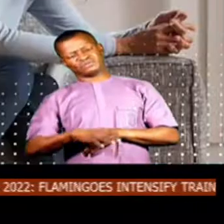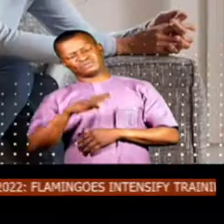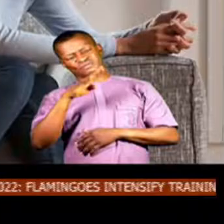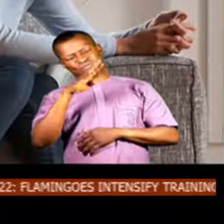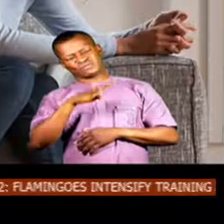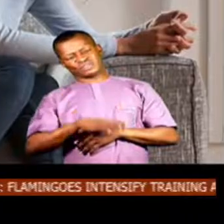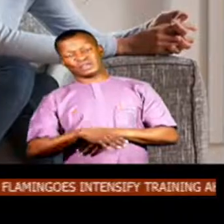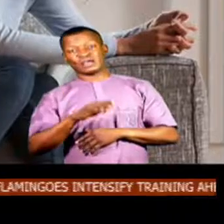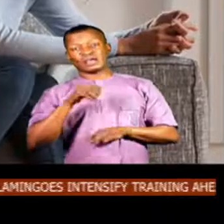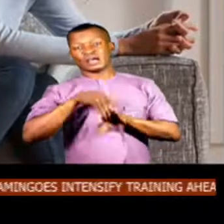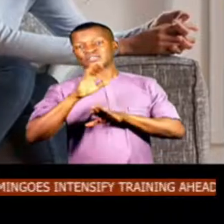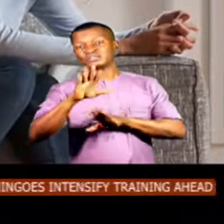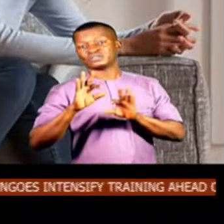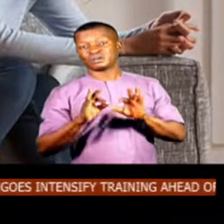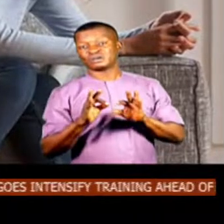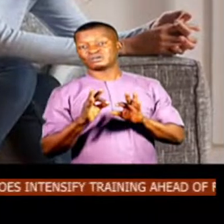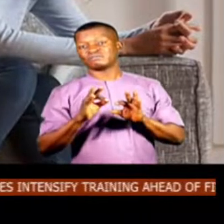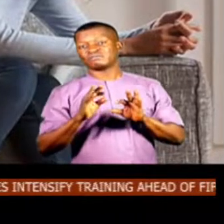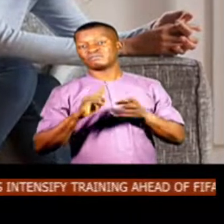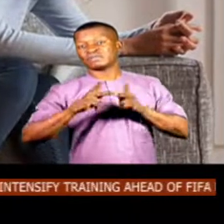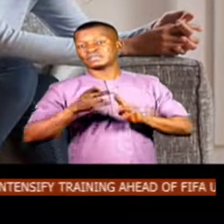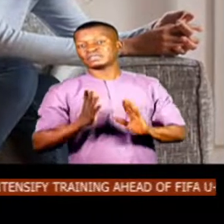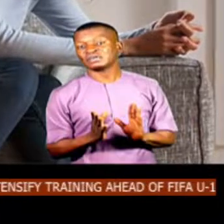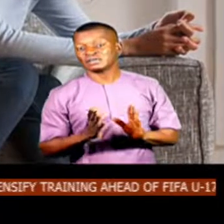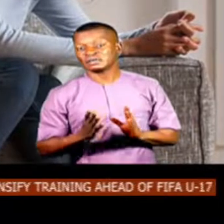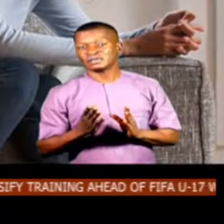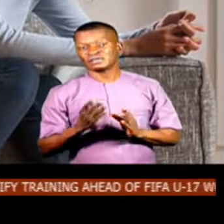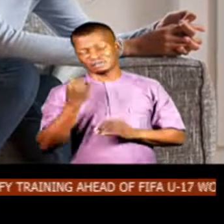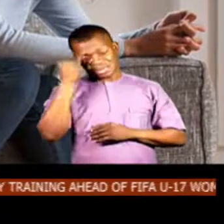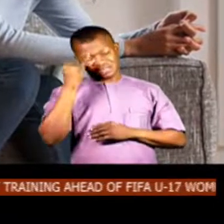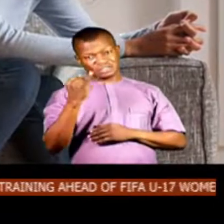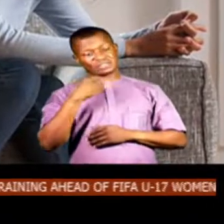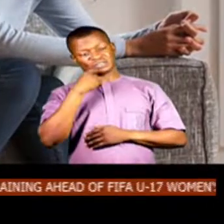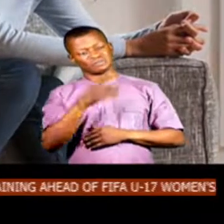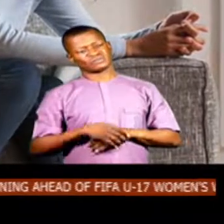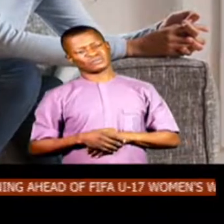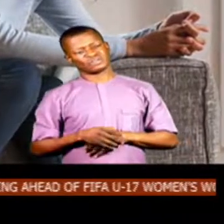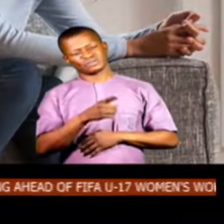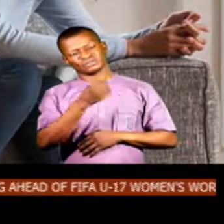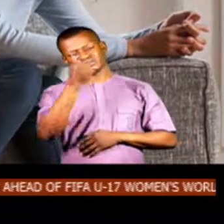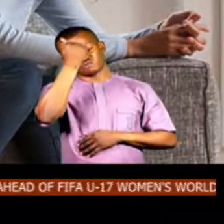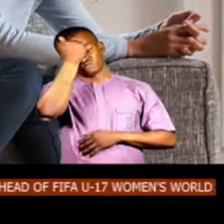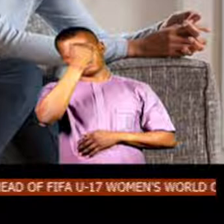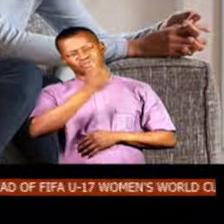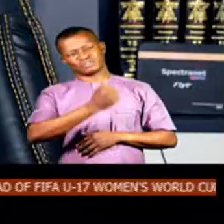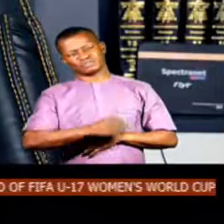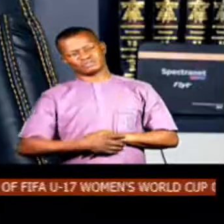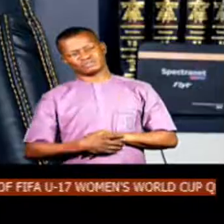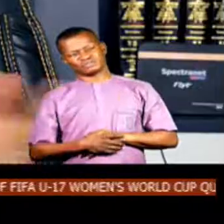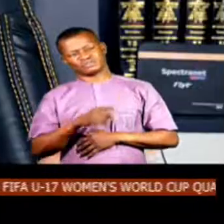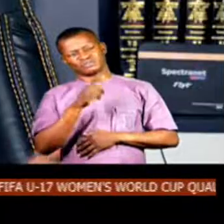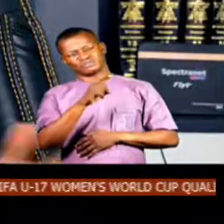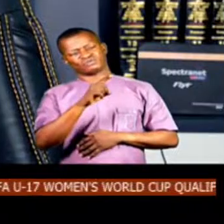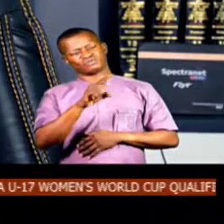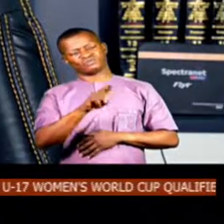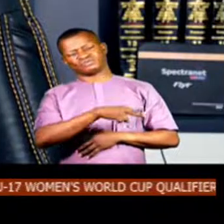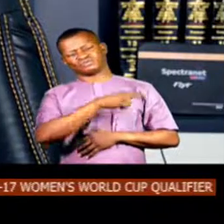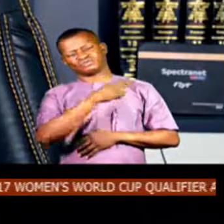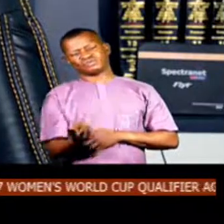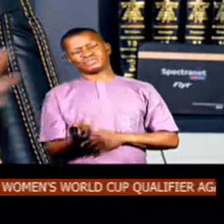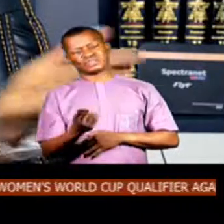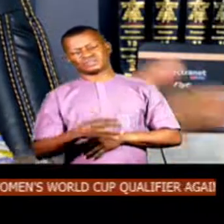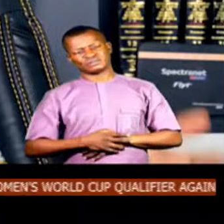you looking down at that person. You find instances where you're telling somebody the person is stupid or the person is worthless, the person is